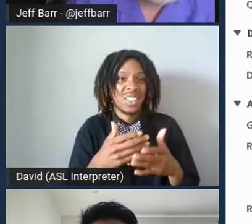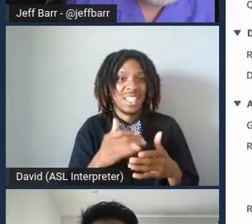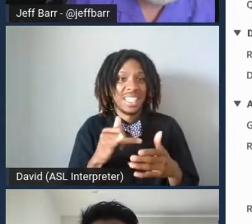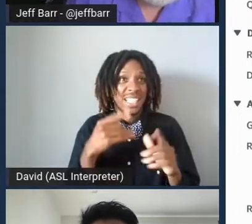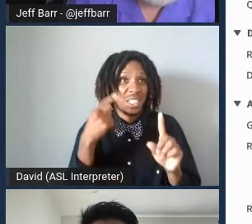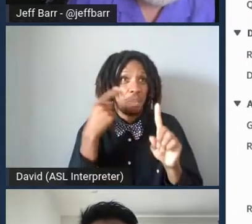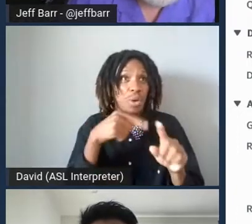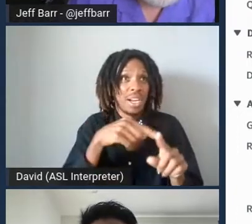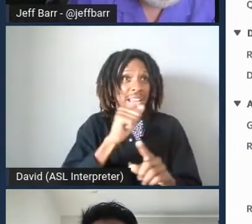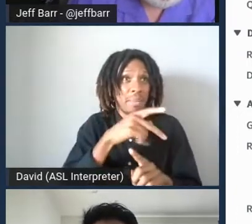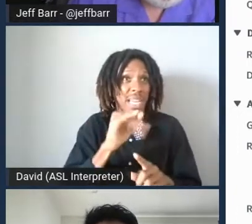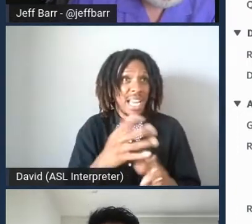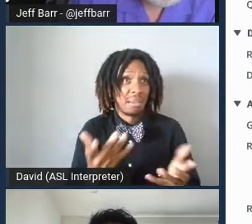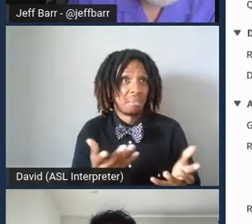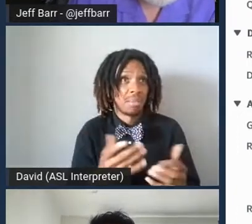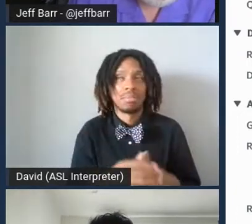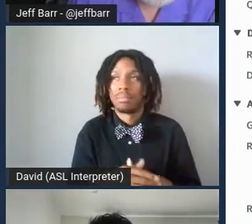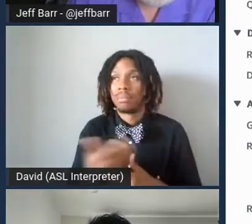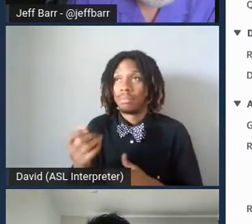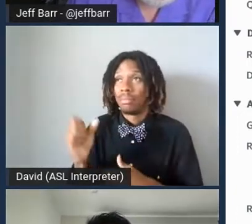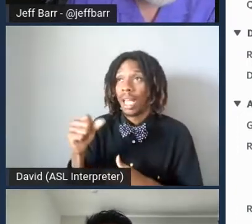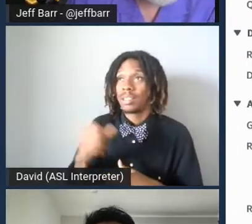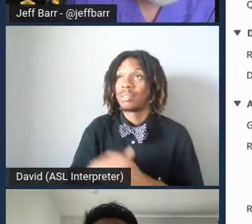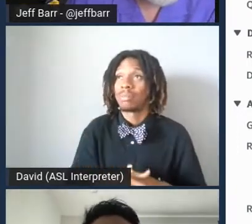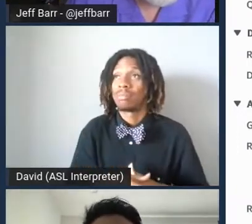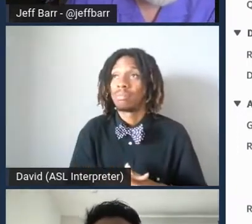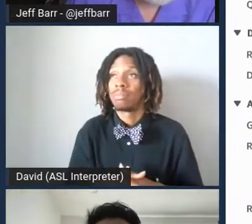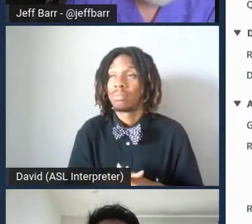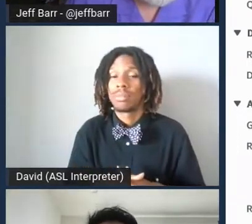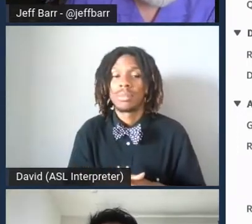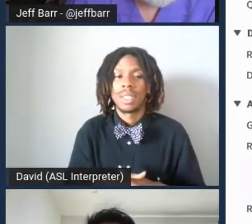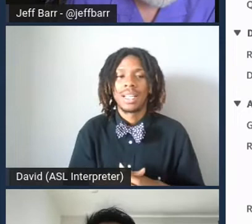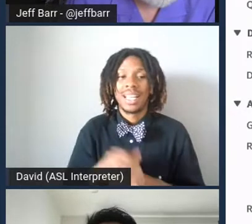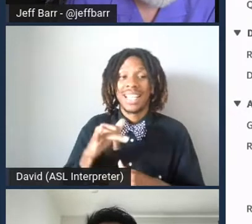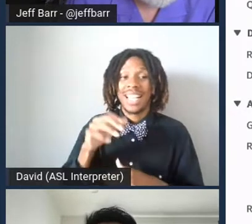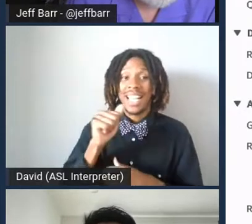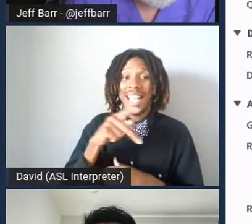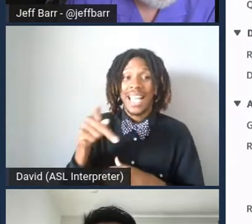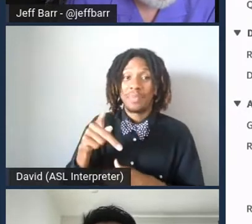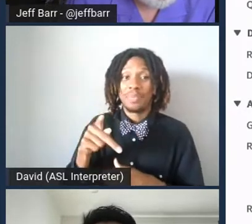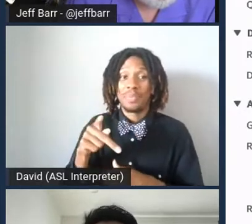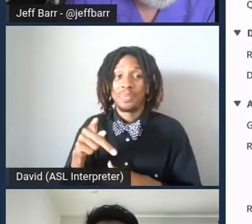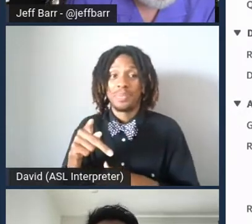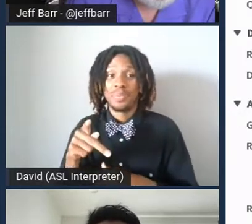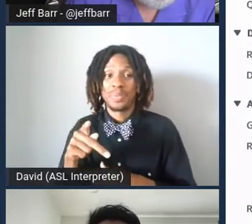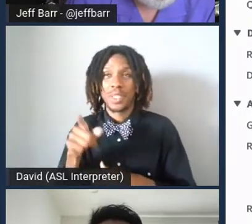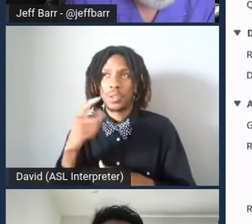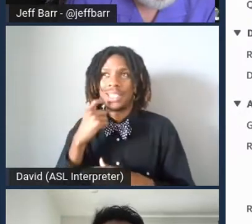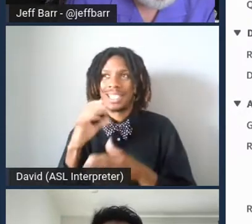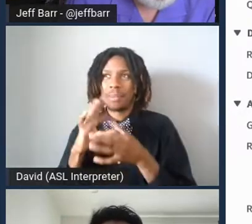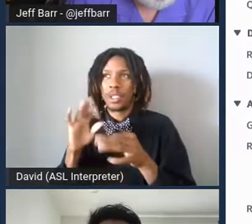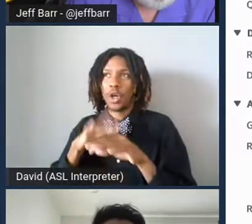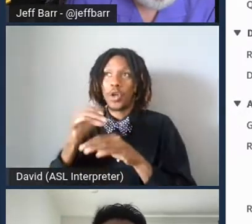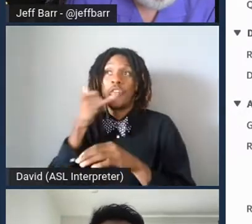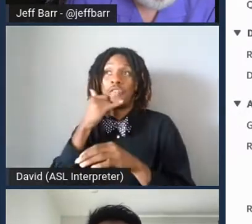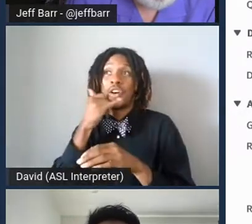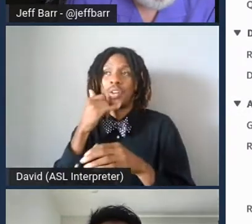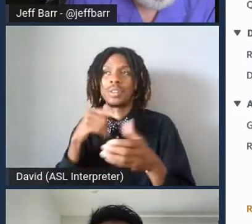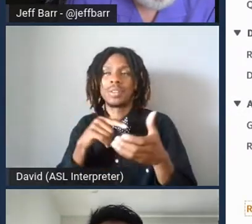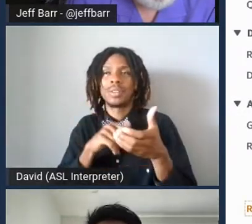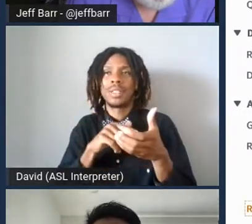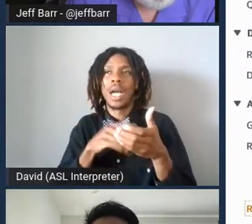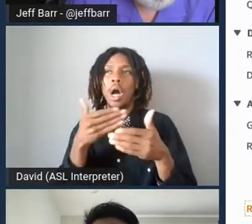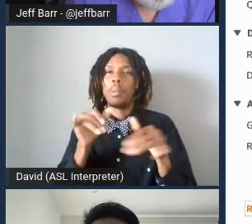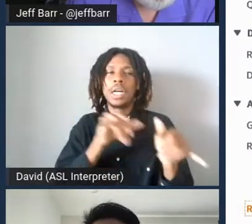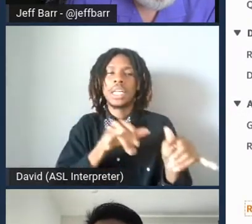this API? Yes. So that app that you mentioned on your phone is essentially similar